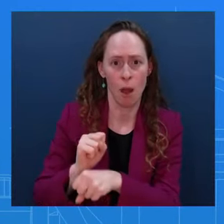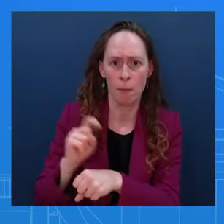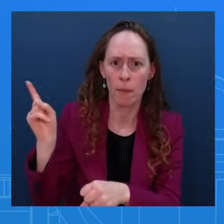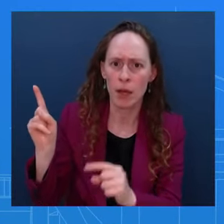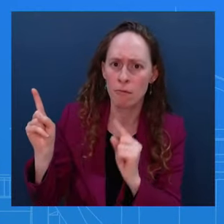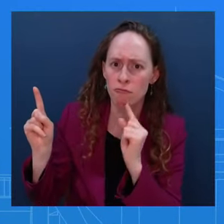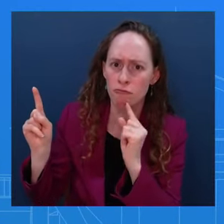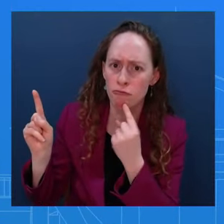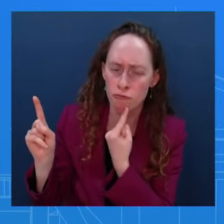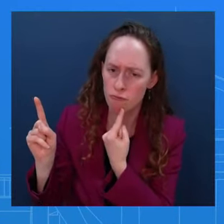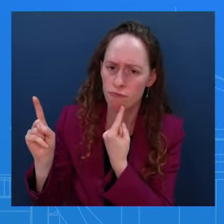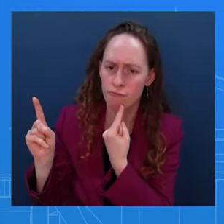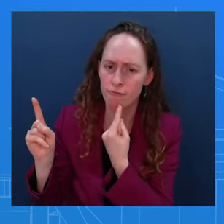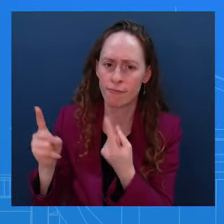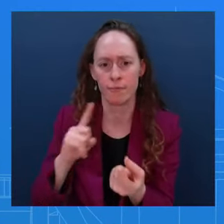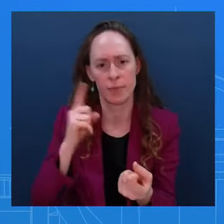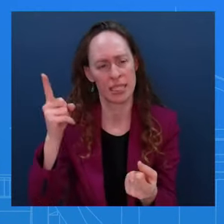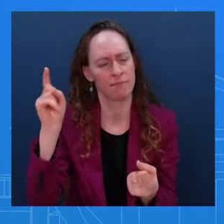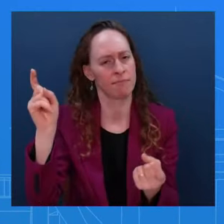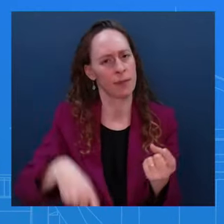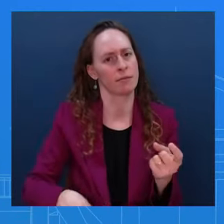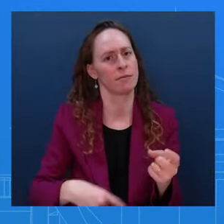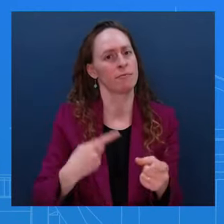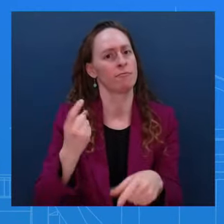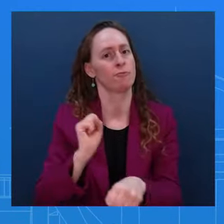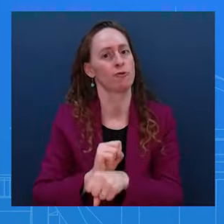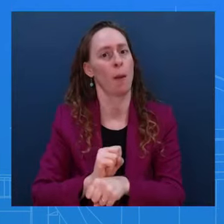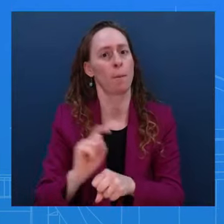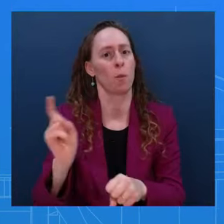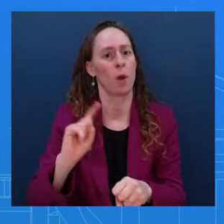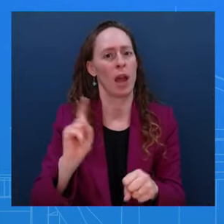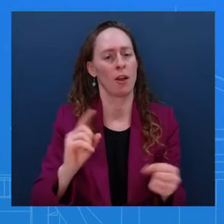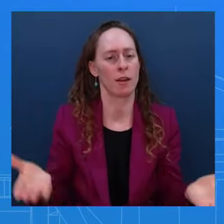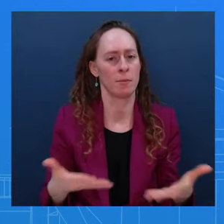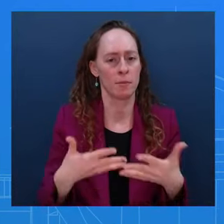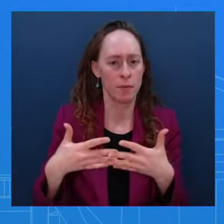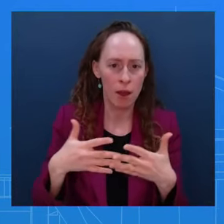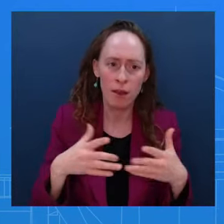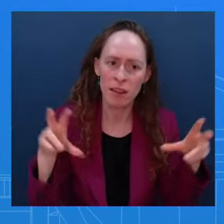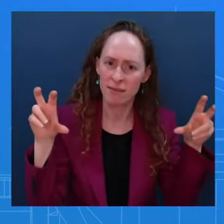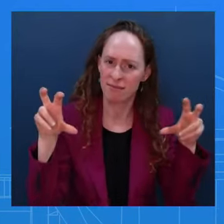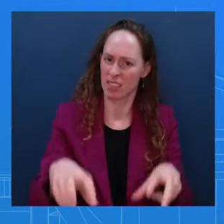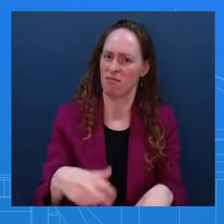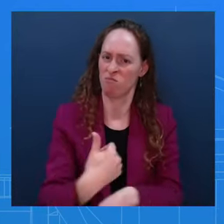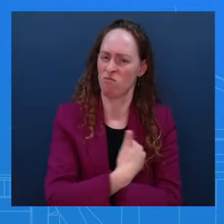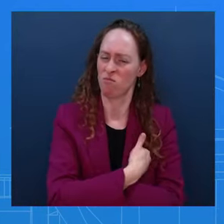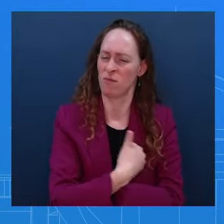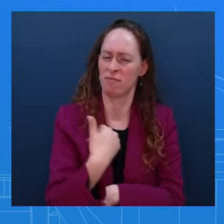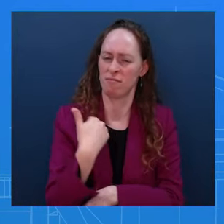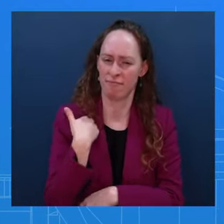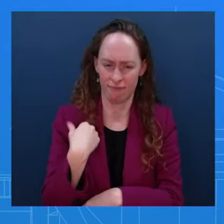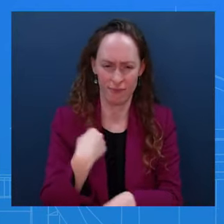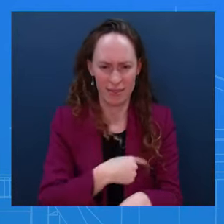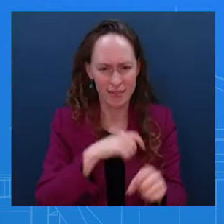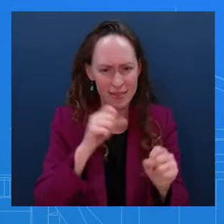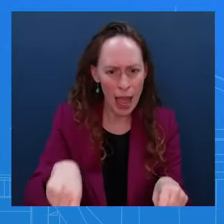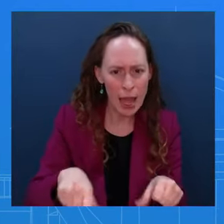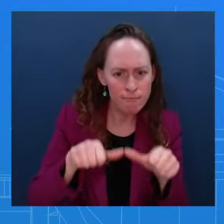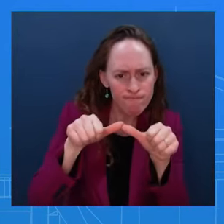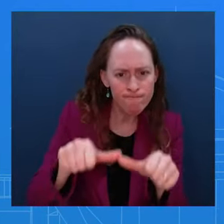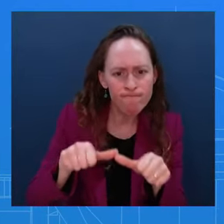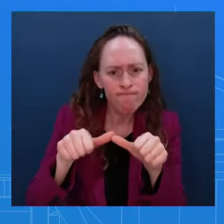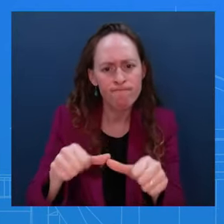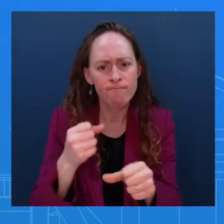in investing in America. So always we're going to do everything that we can to make sure that continues. As it relates to the beginning